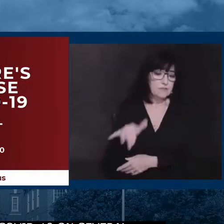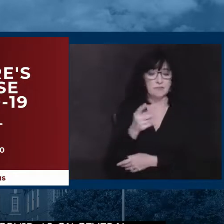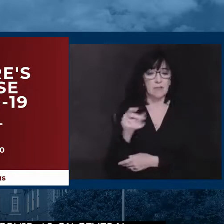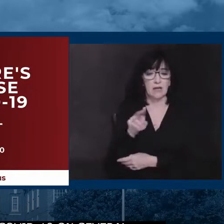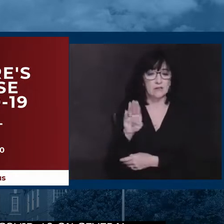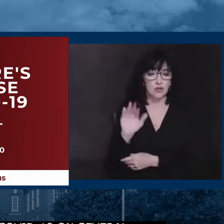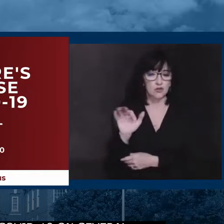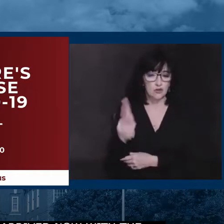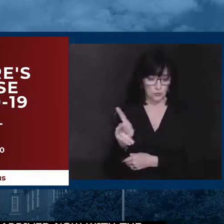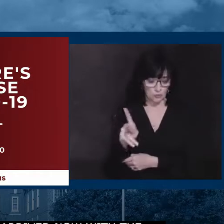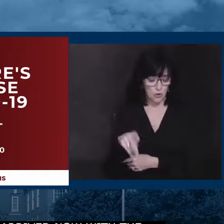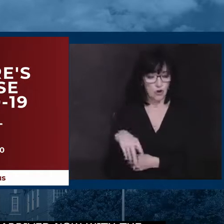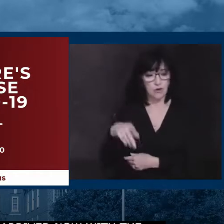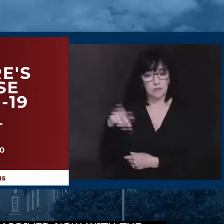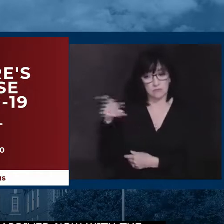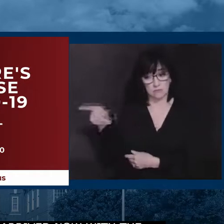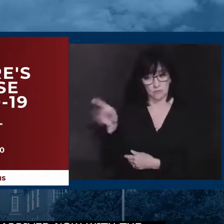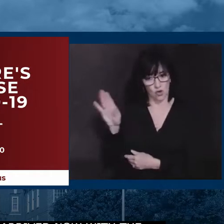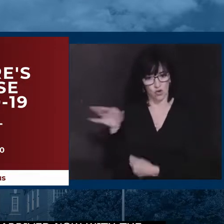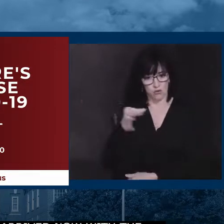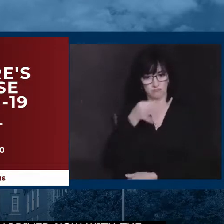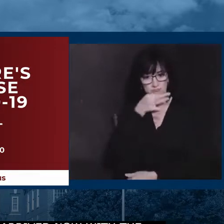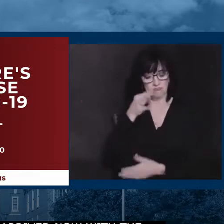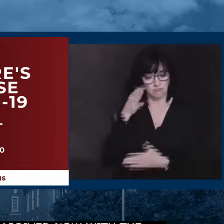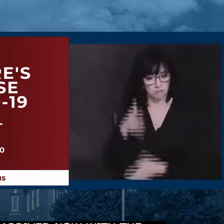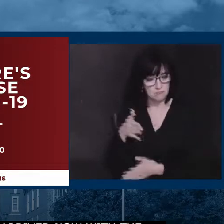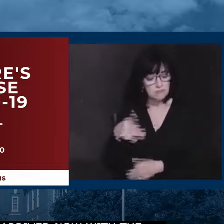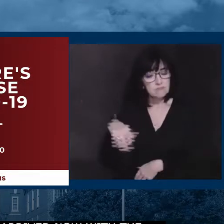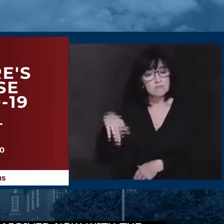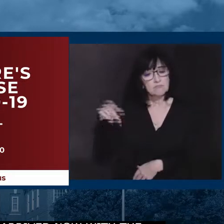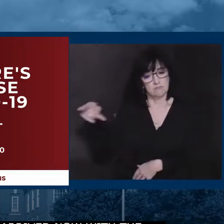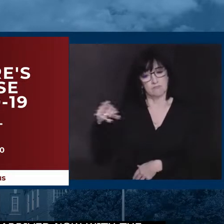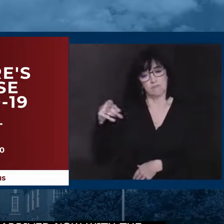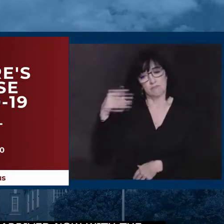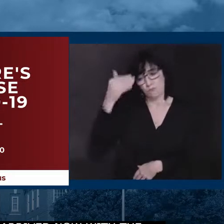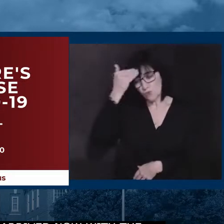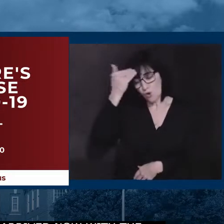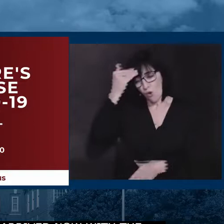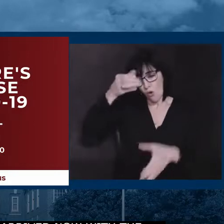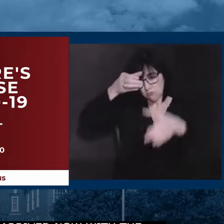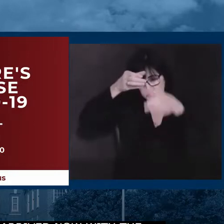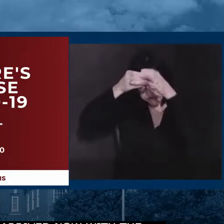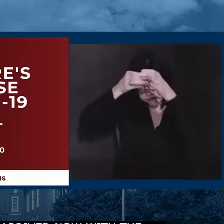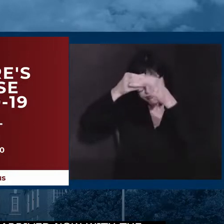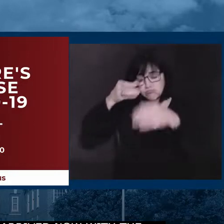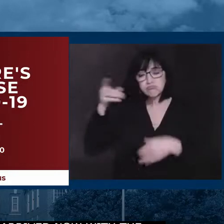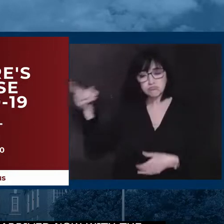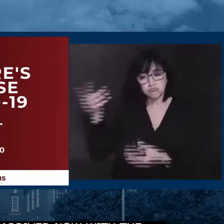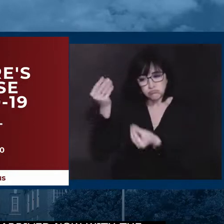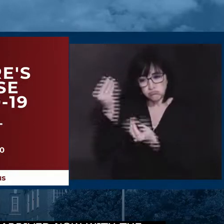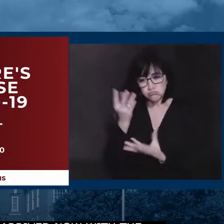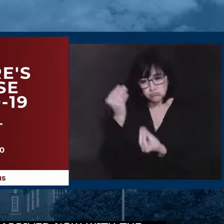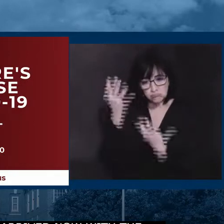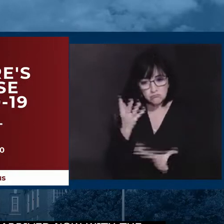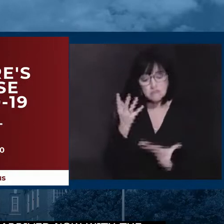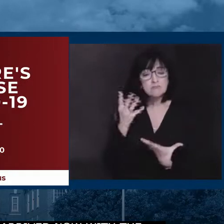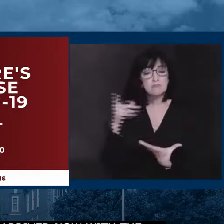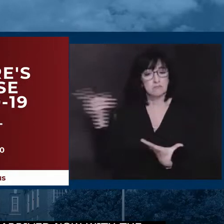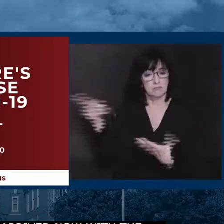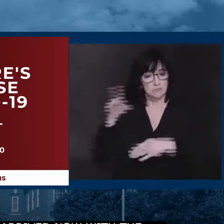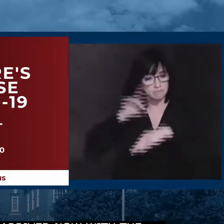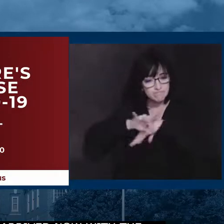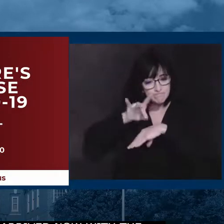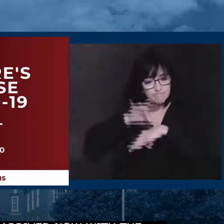expertise that she brought to help us and help our efforts with our partners in the hospitals